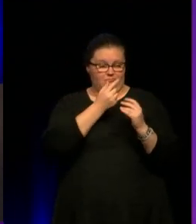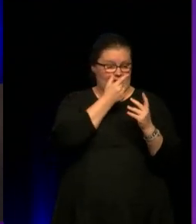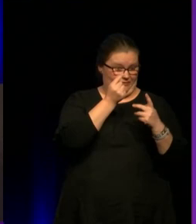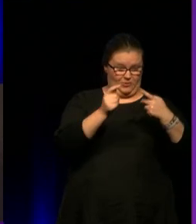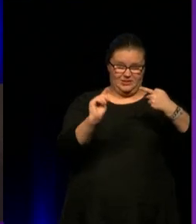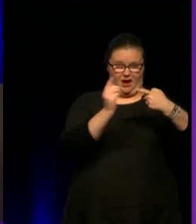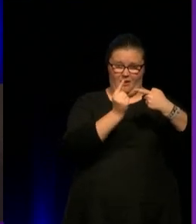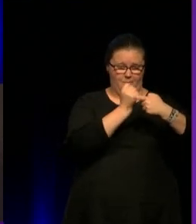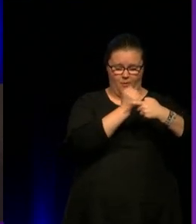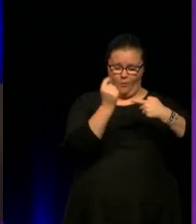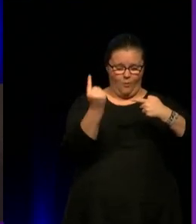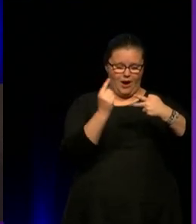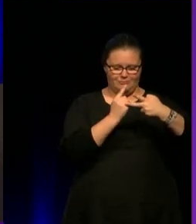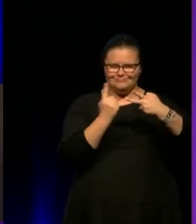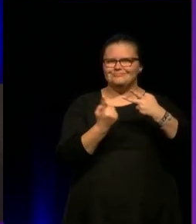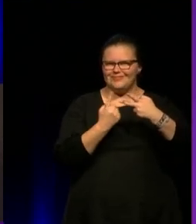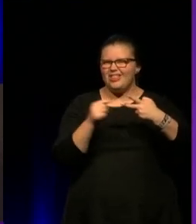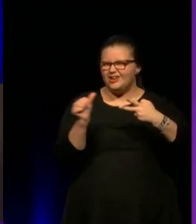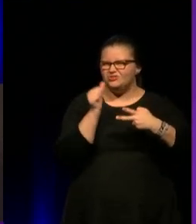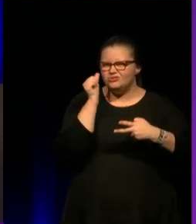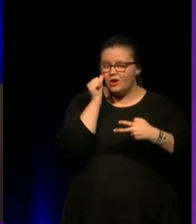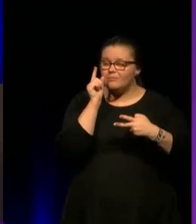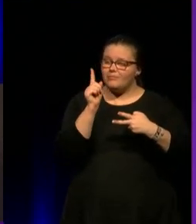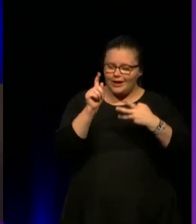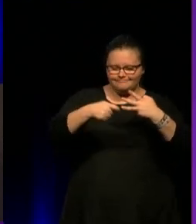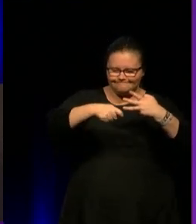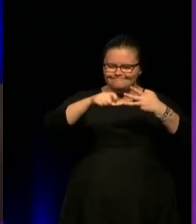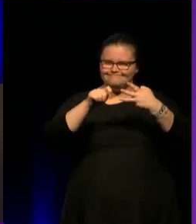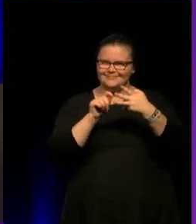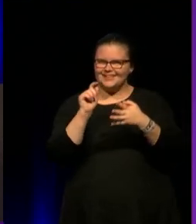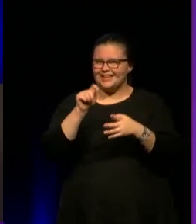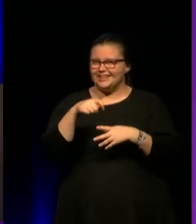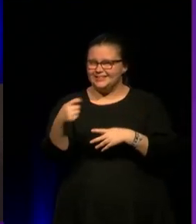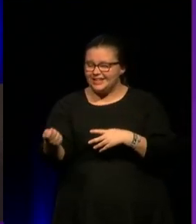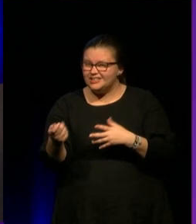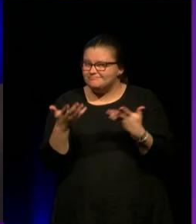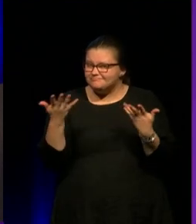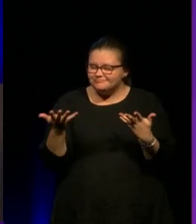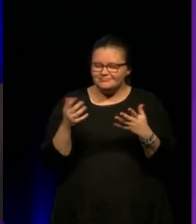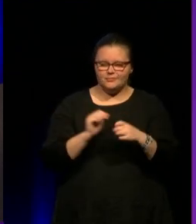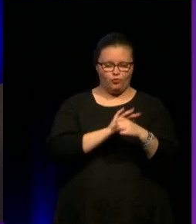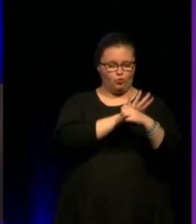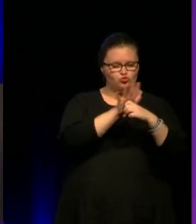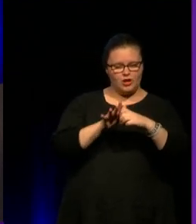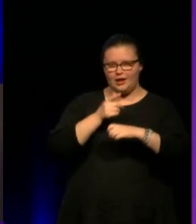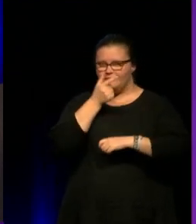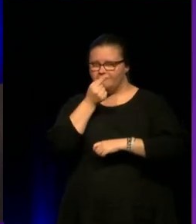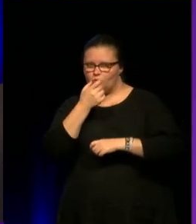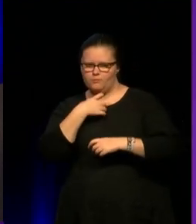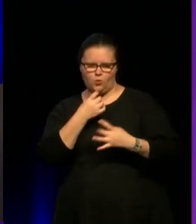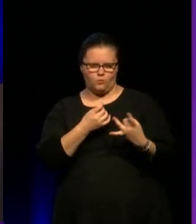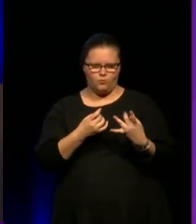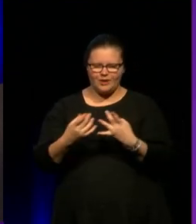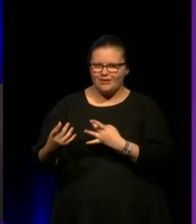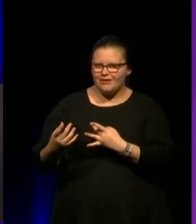be aware of. And so we'll be better prepared for both flu and coronavirus with assays, indeed multiple different assays, to reduce